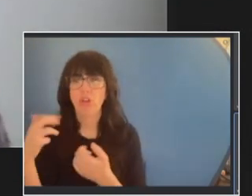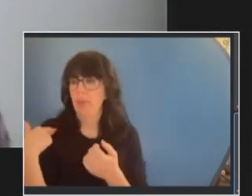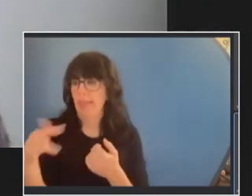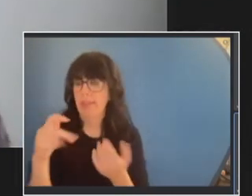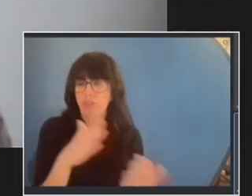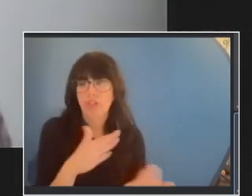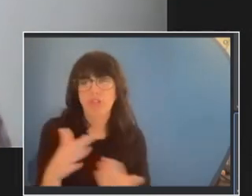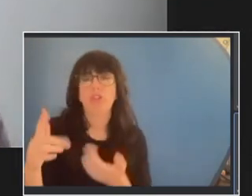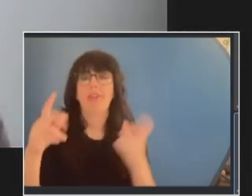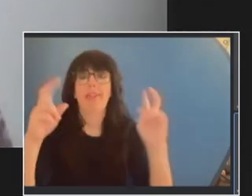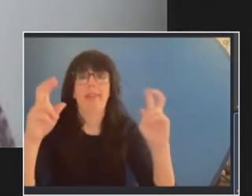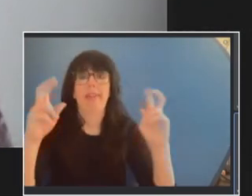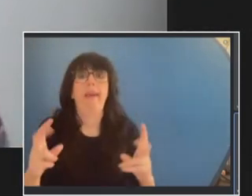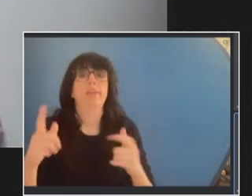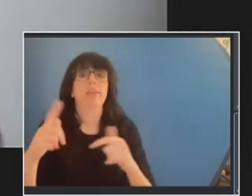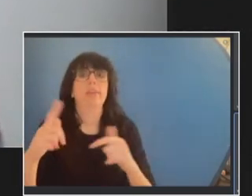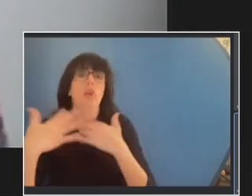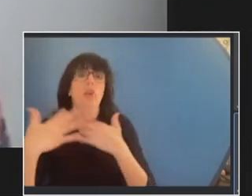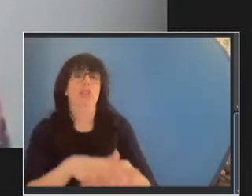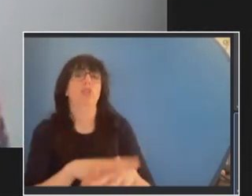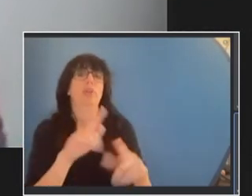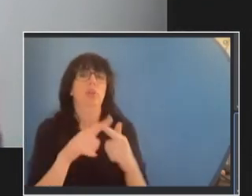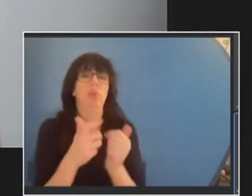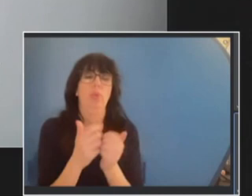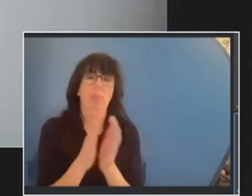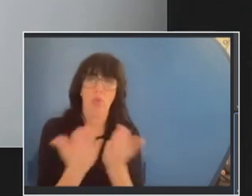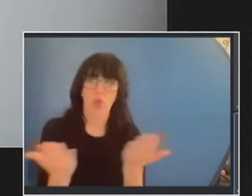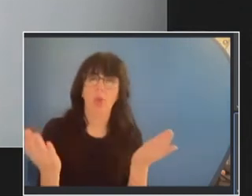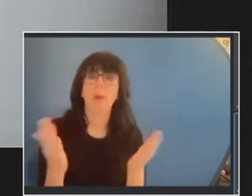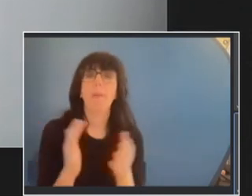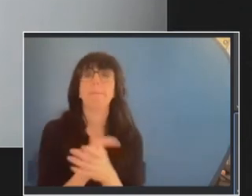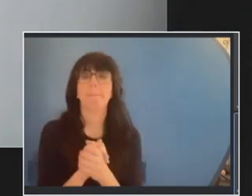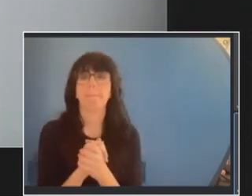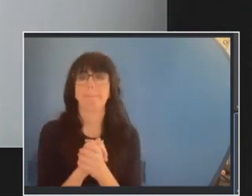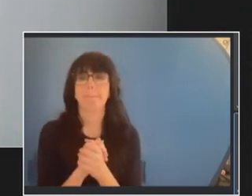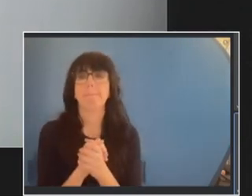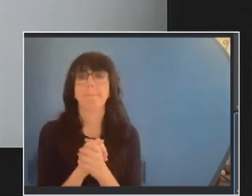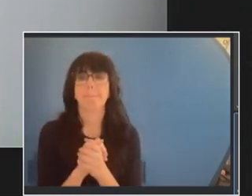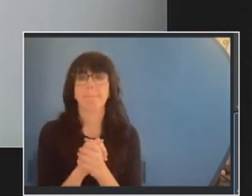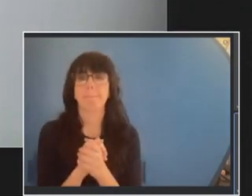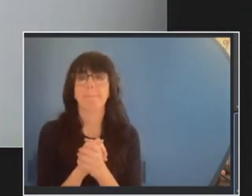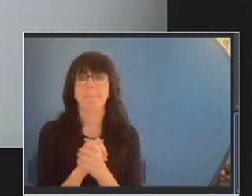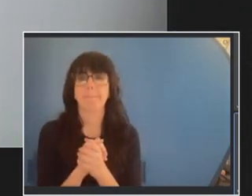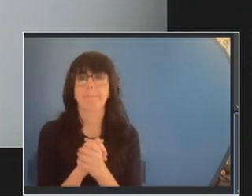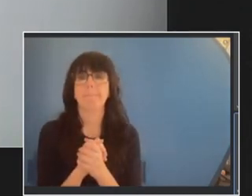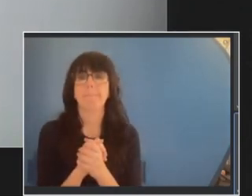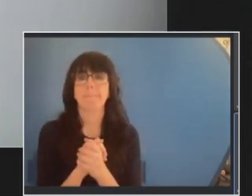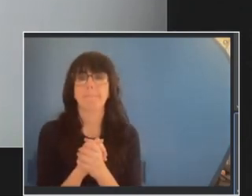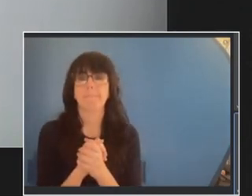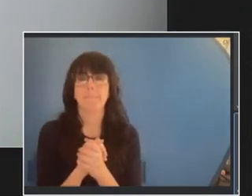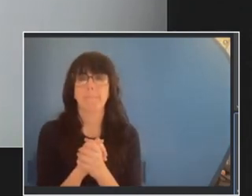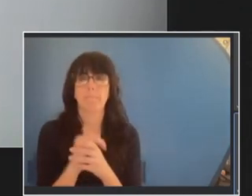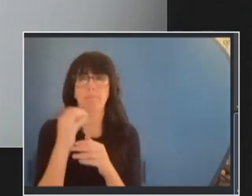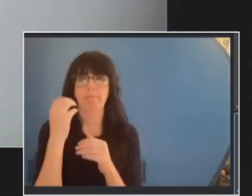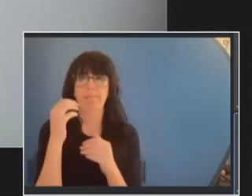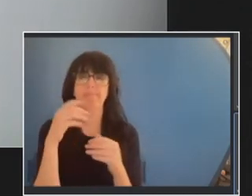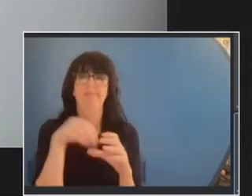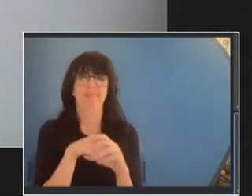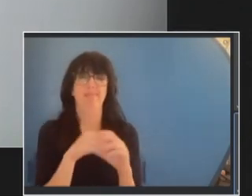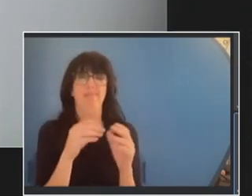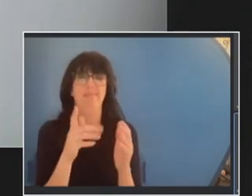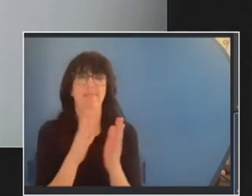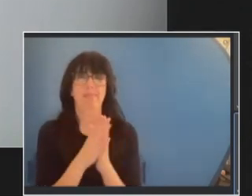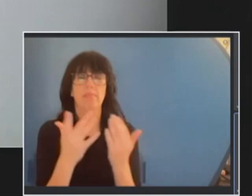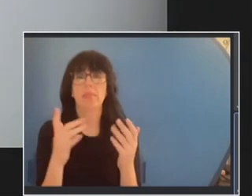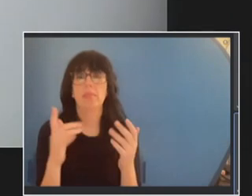of the spirituals that are integrated and referenced, invoked in the text of A Song for the Unsung. So I'm hoping that